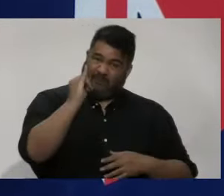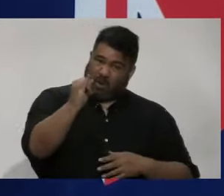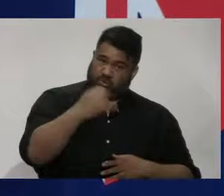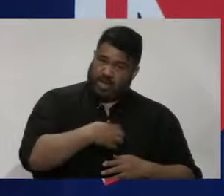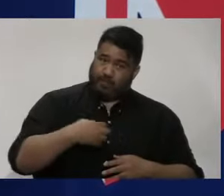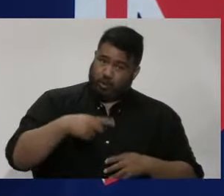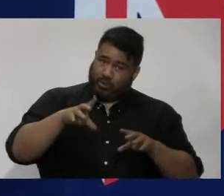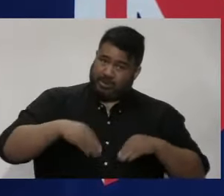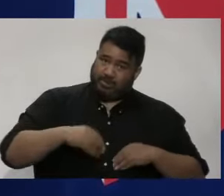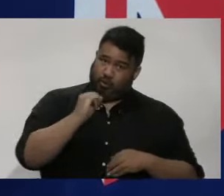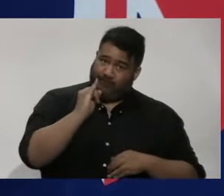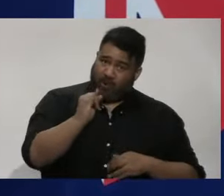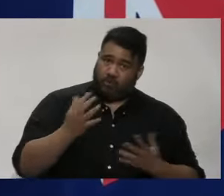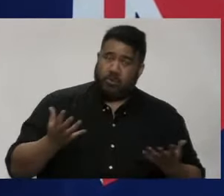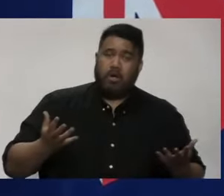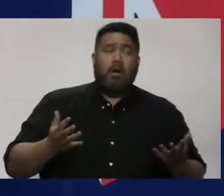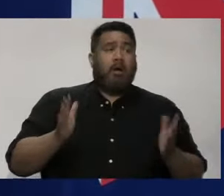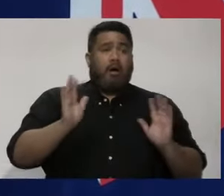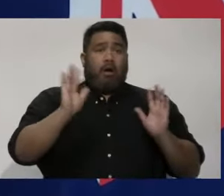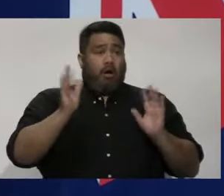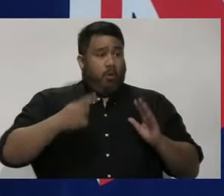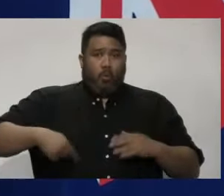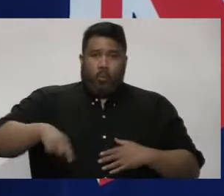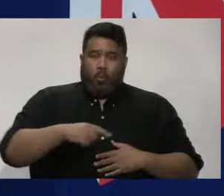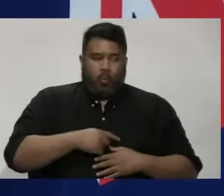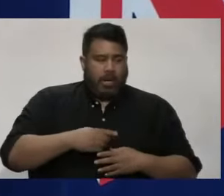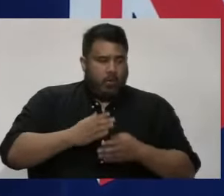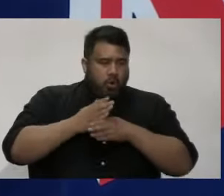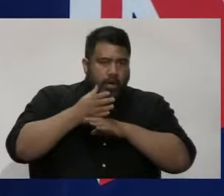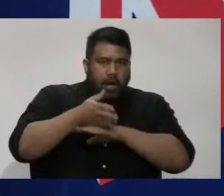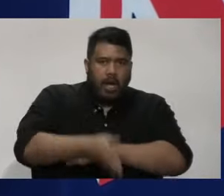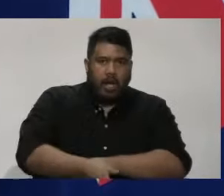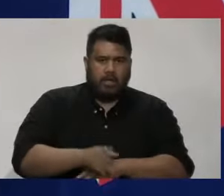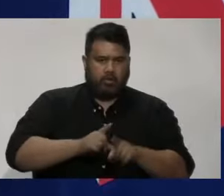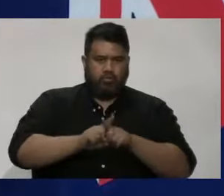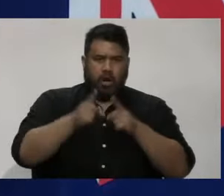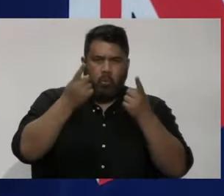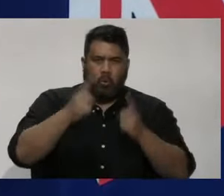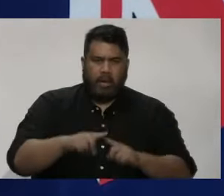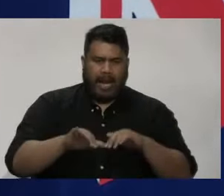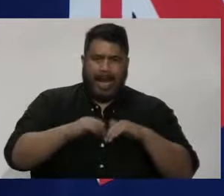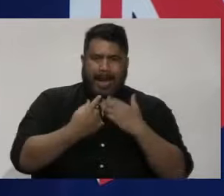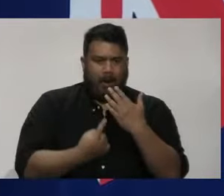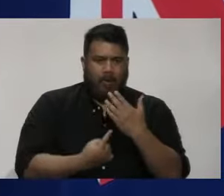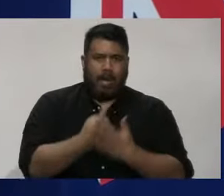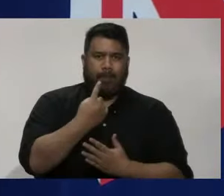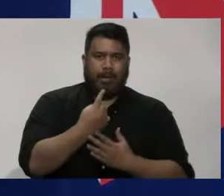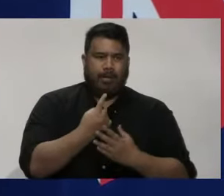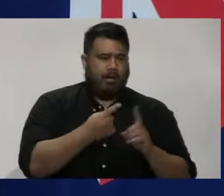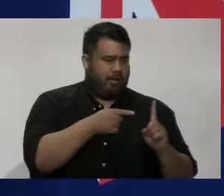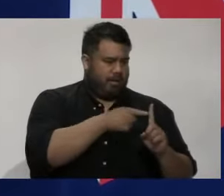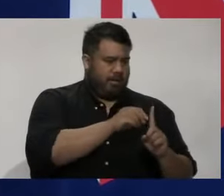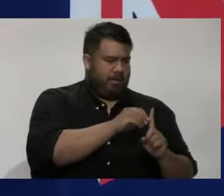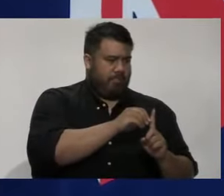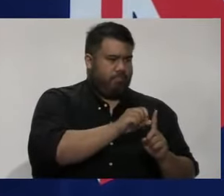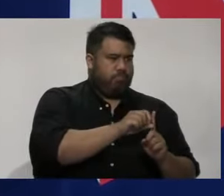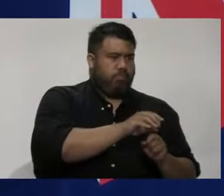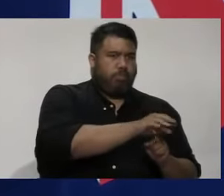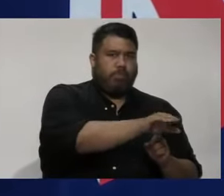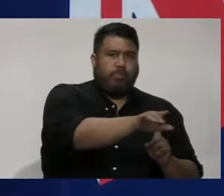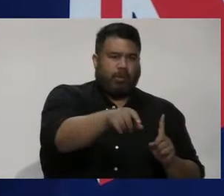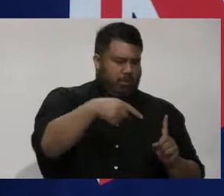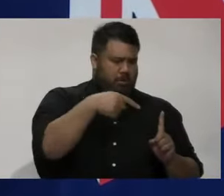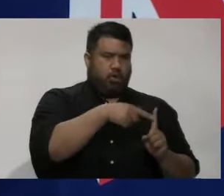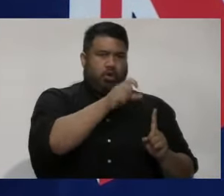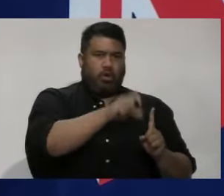to do everything we can to find the source of where this outbreak occurred. Not necessarily